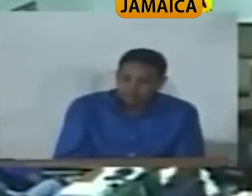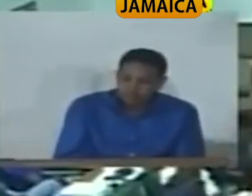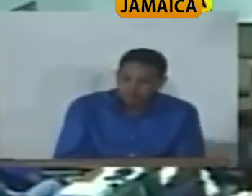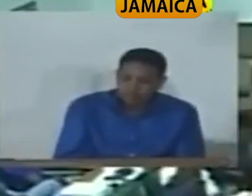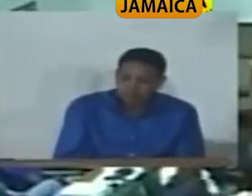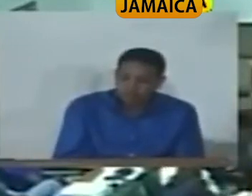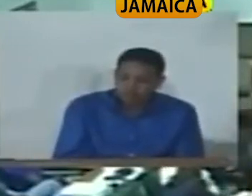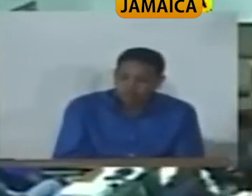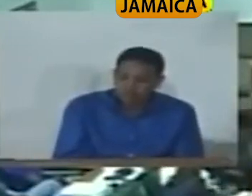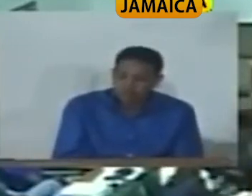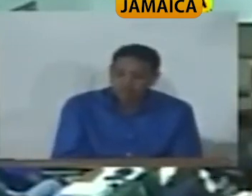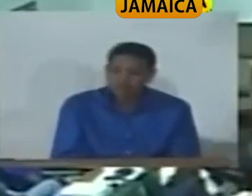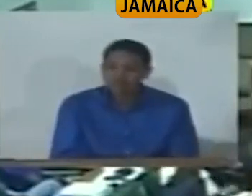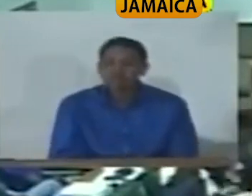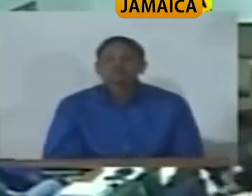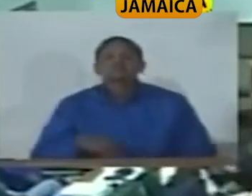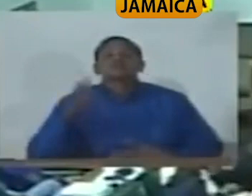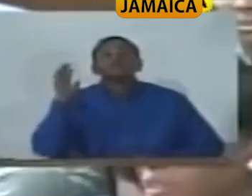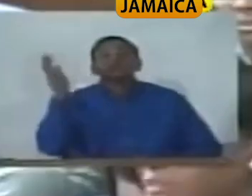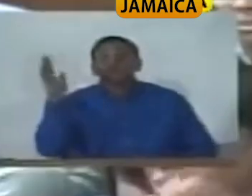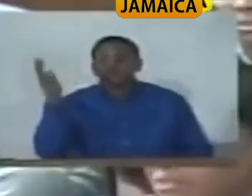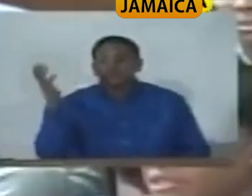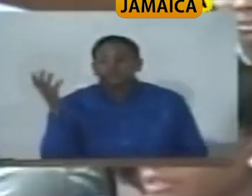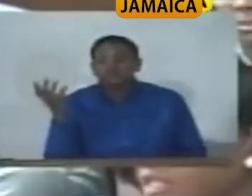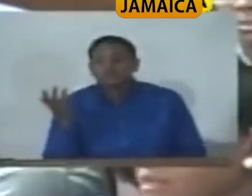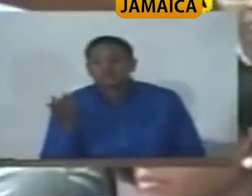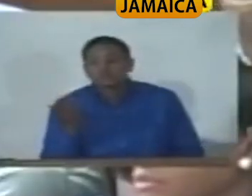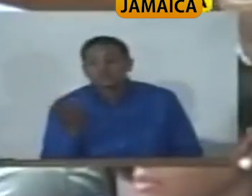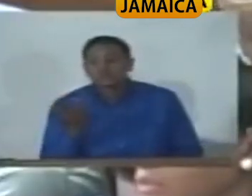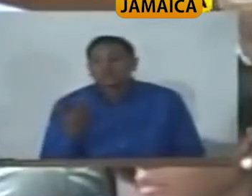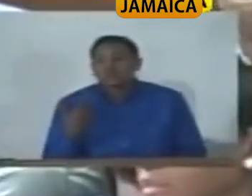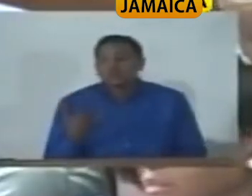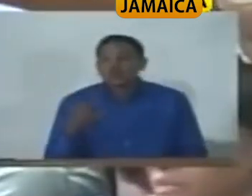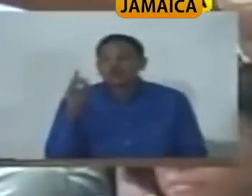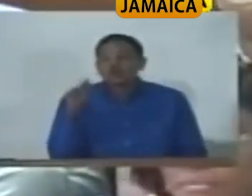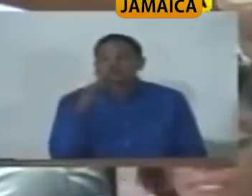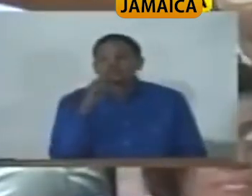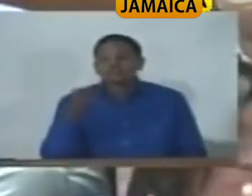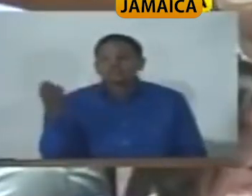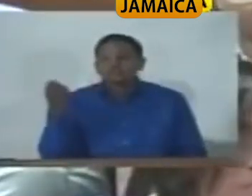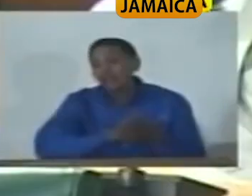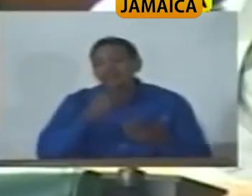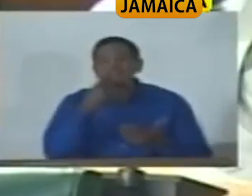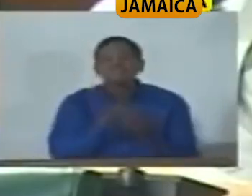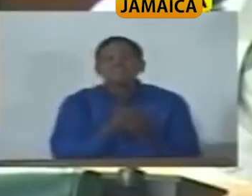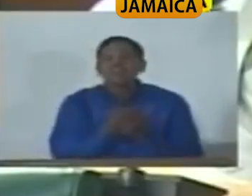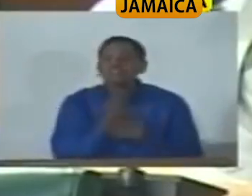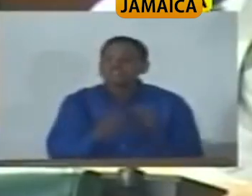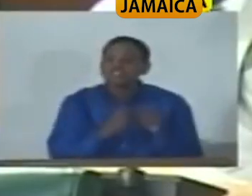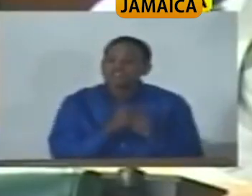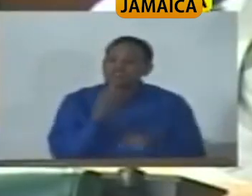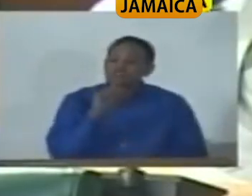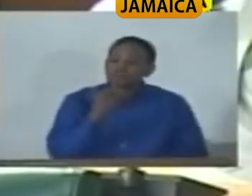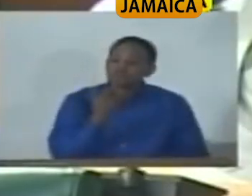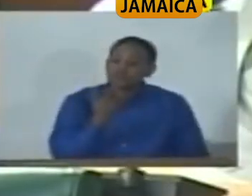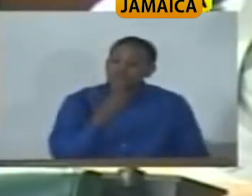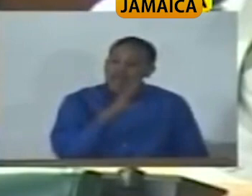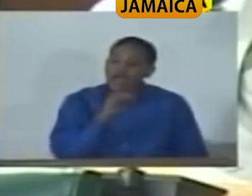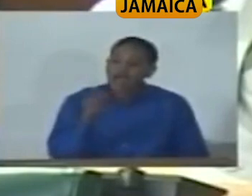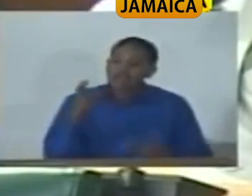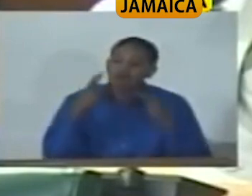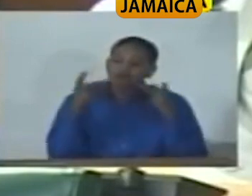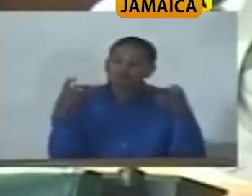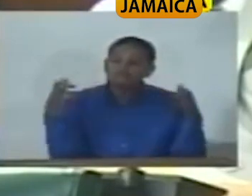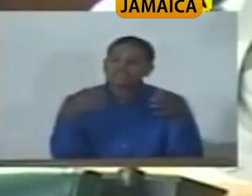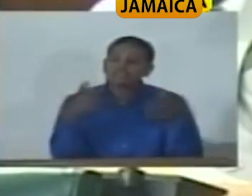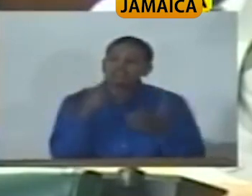House on February 4, it showed that the government intends to spend $859 billion up to March 31, the end